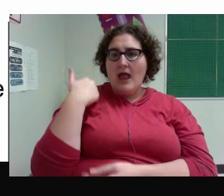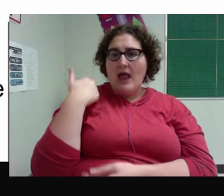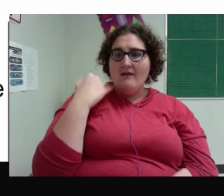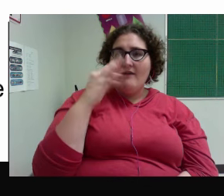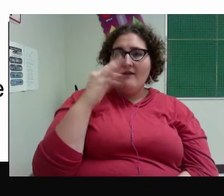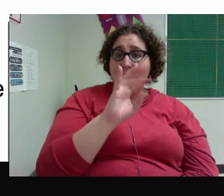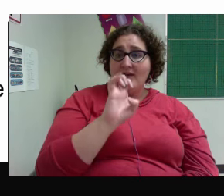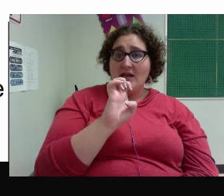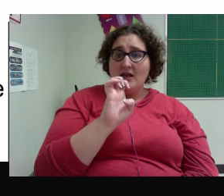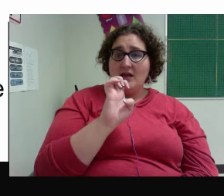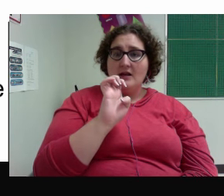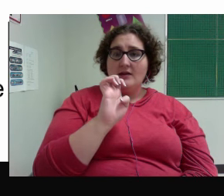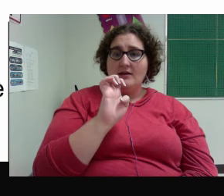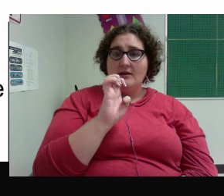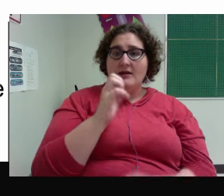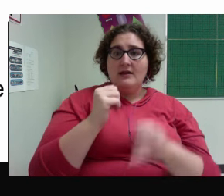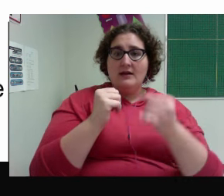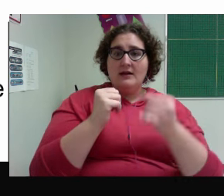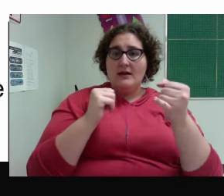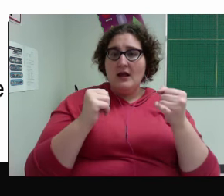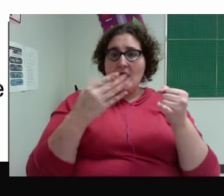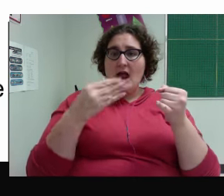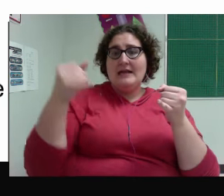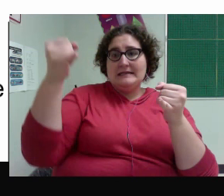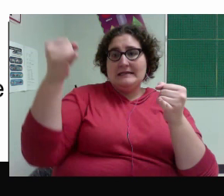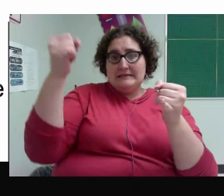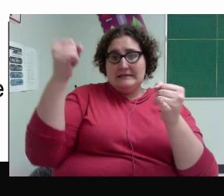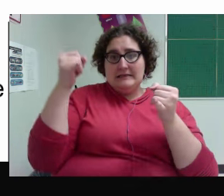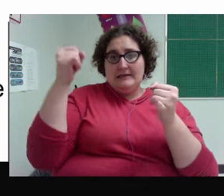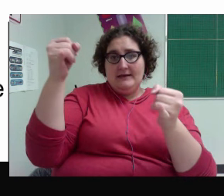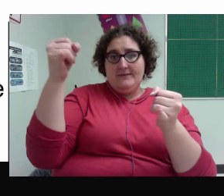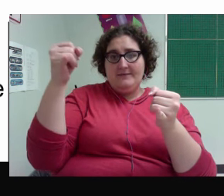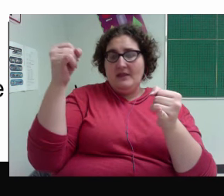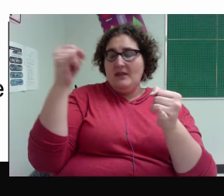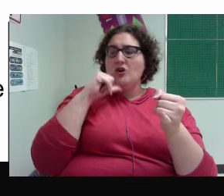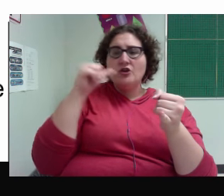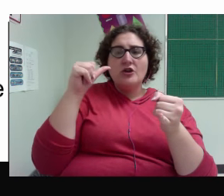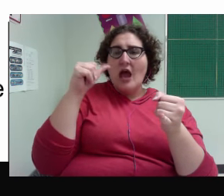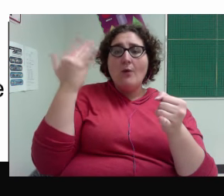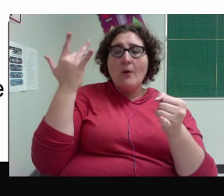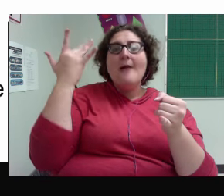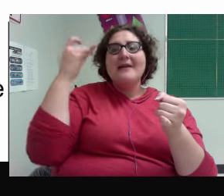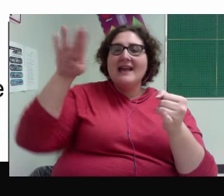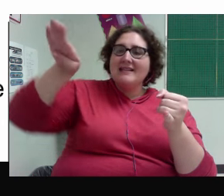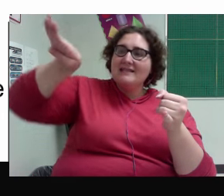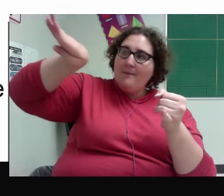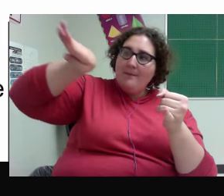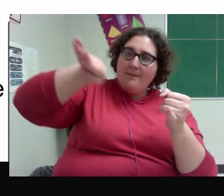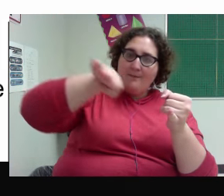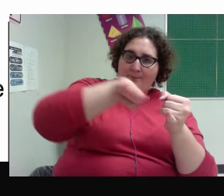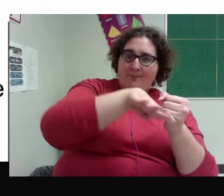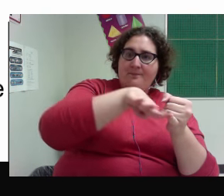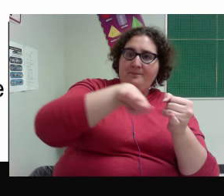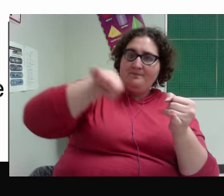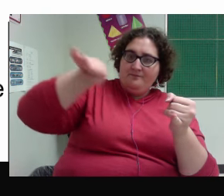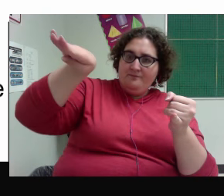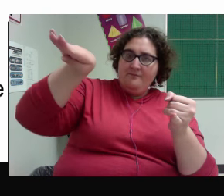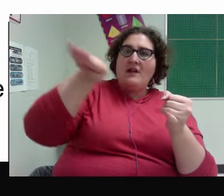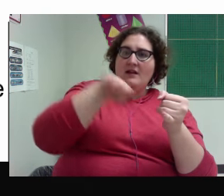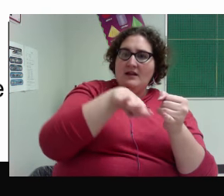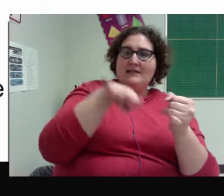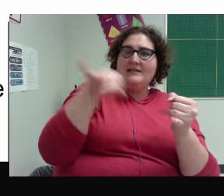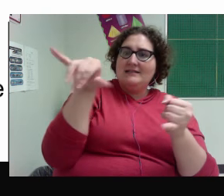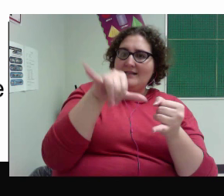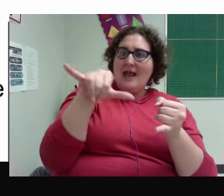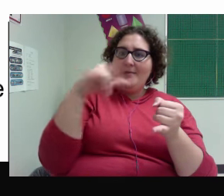FE and CD. And again, the same reason they're not skew is the same reason that FG